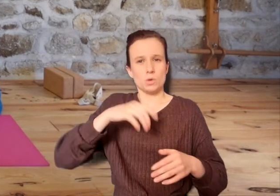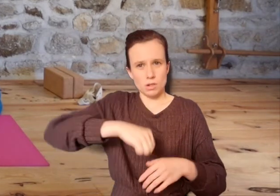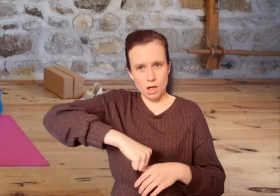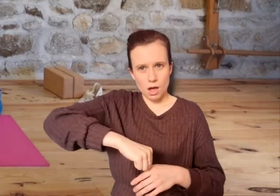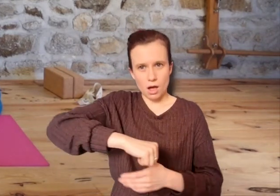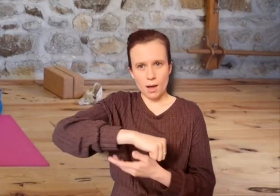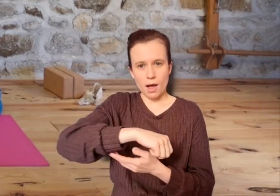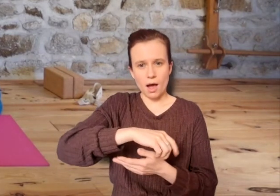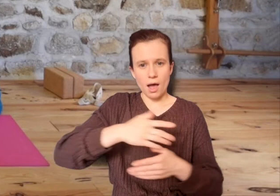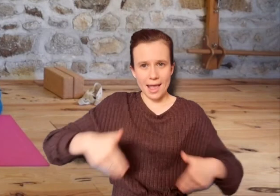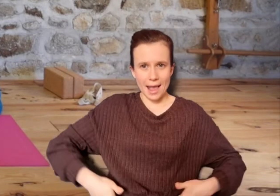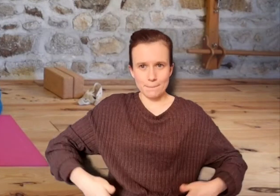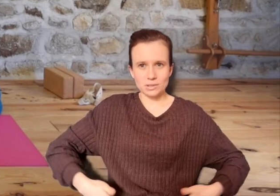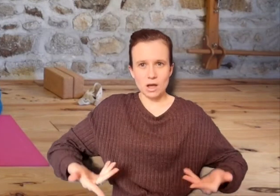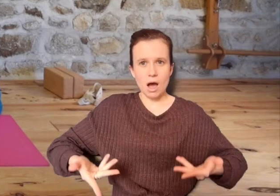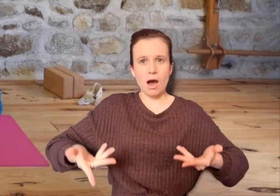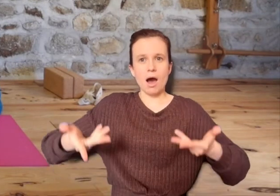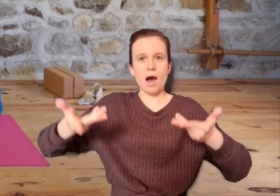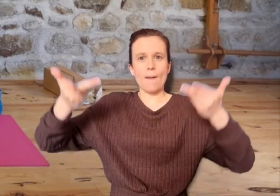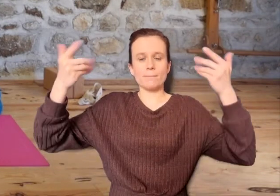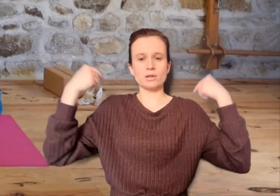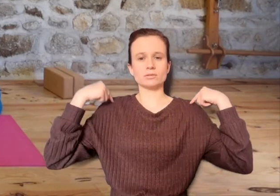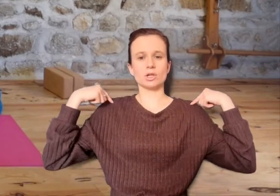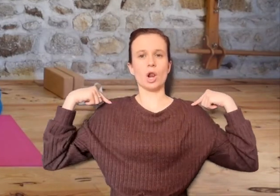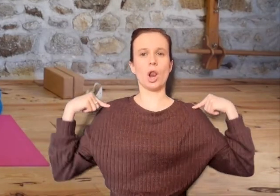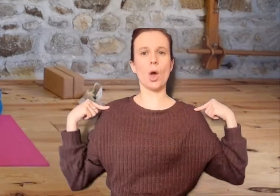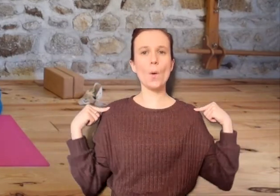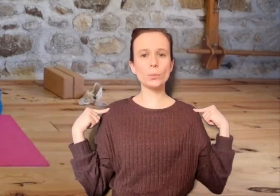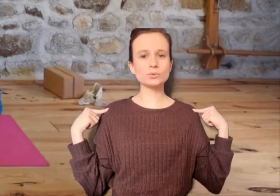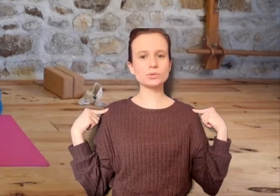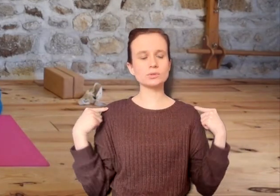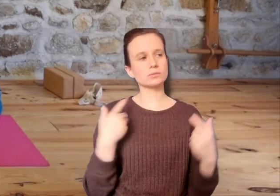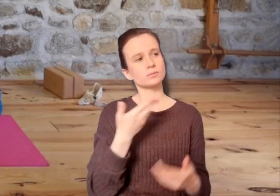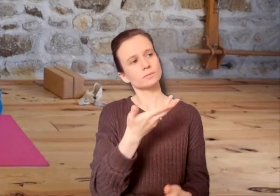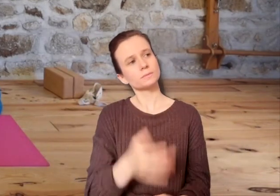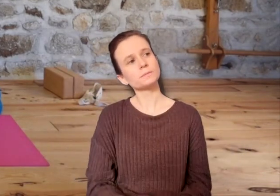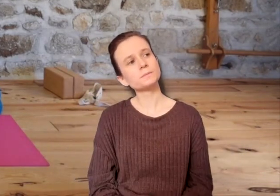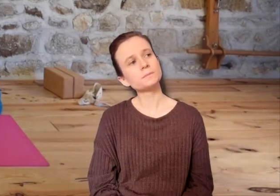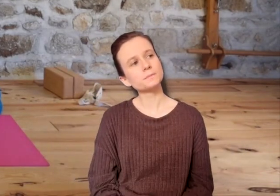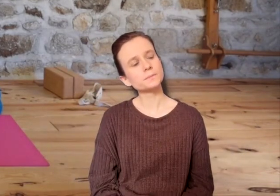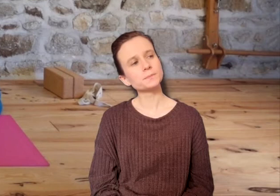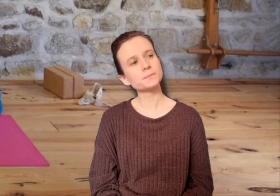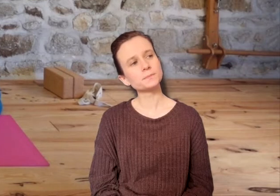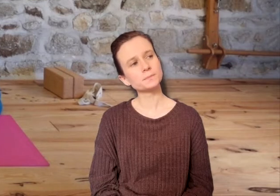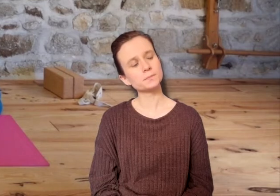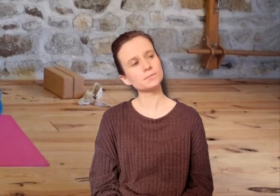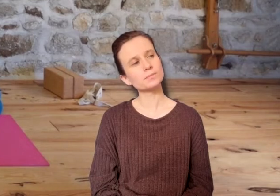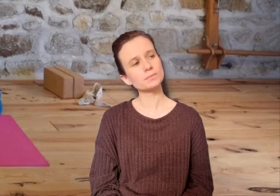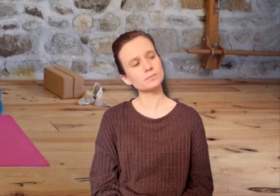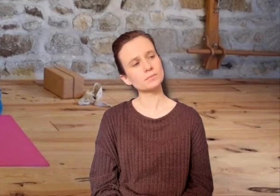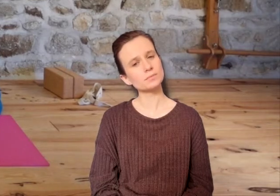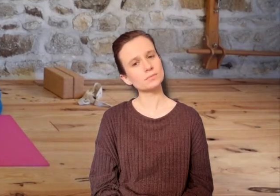inhale, you're going to press those hips up, close the shoulder blades behind you so you're on the